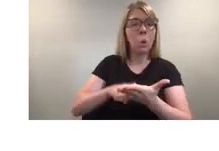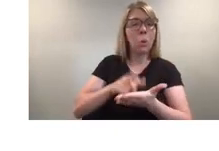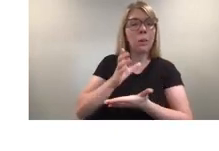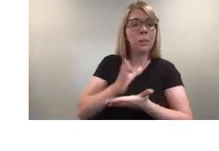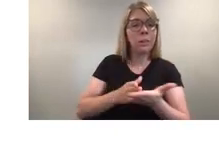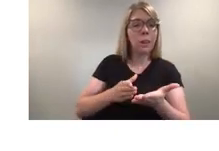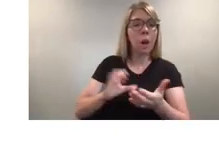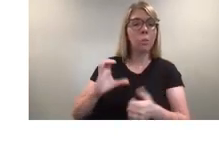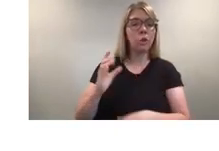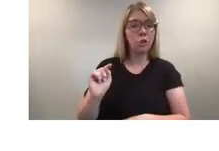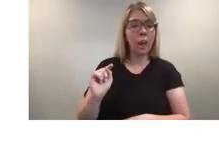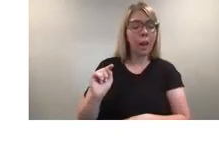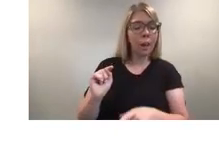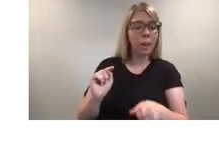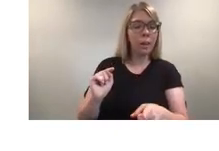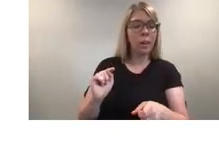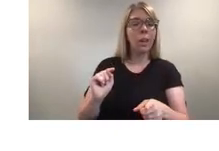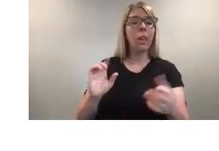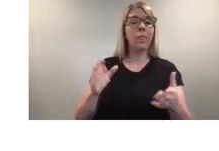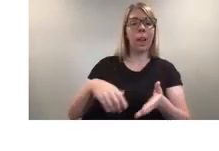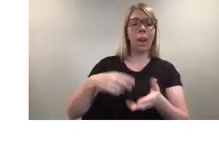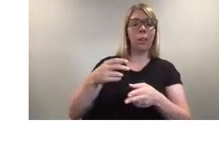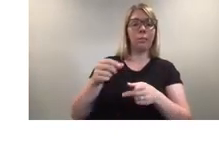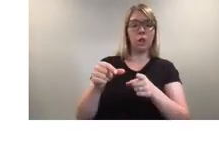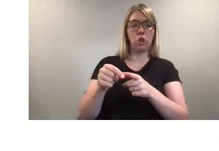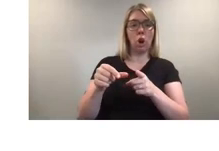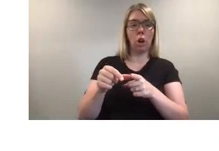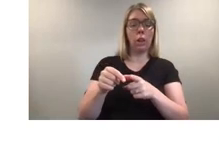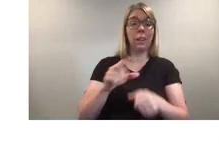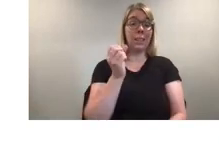the jargon of disposable versus renewable. And I think that that is